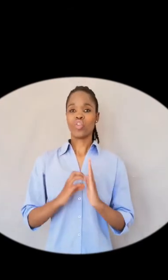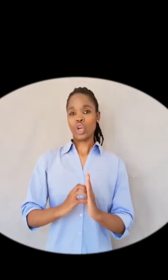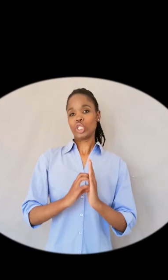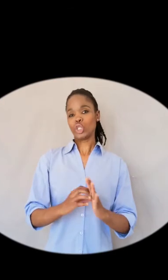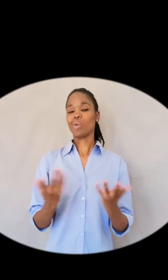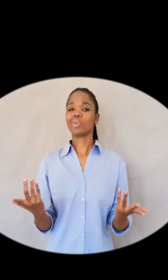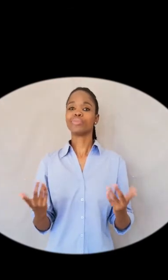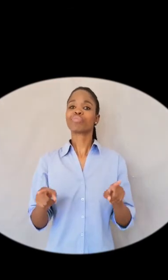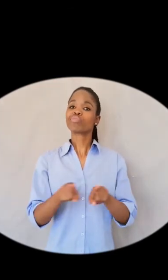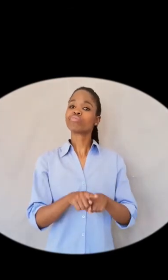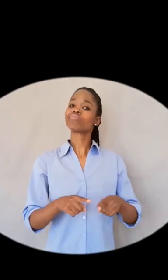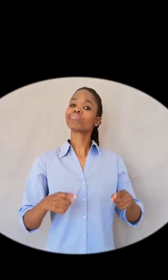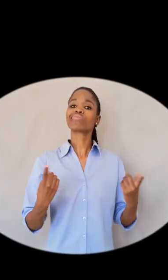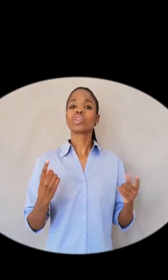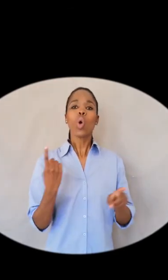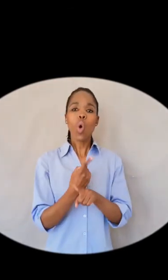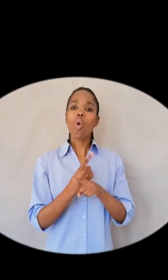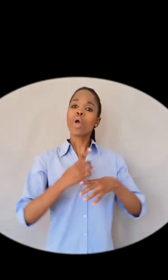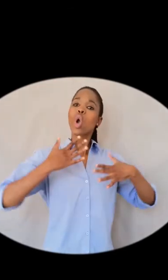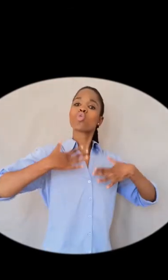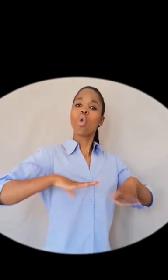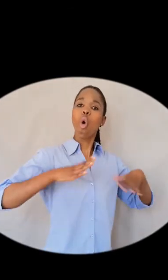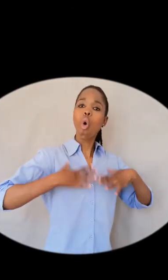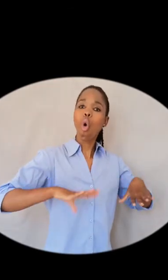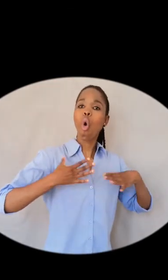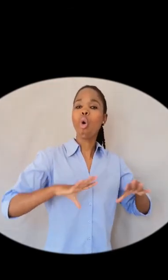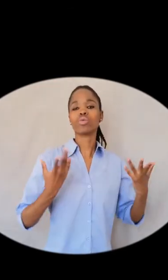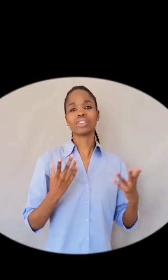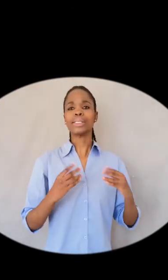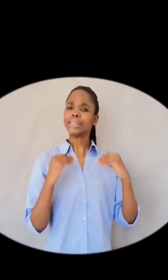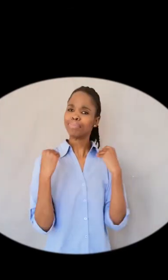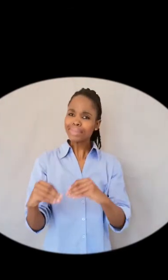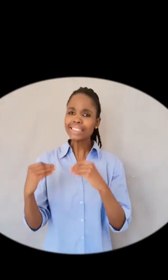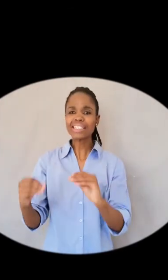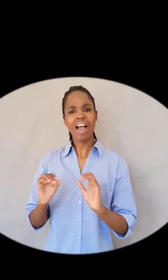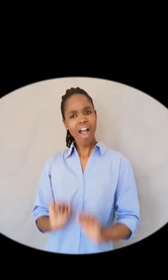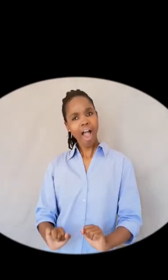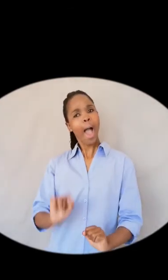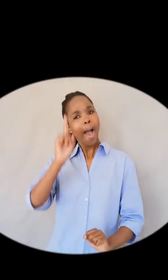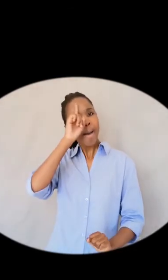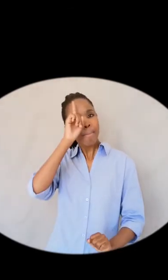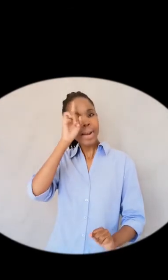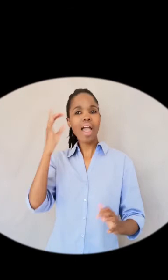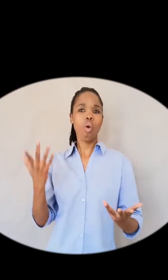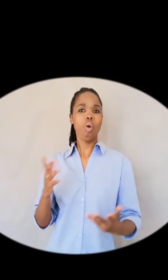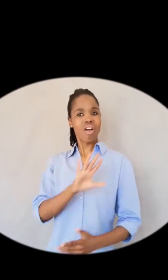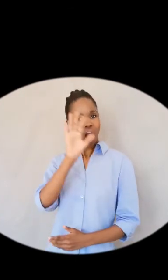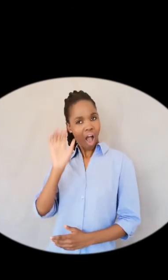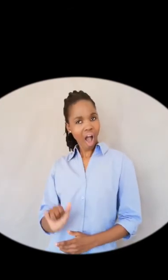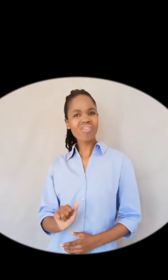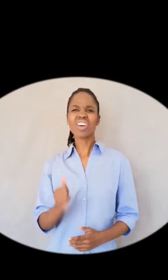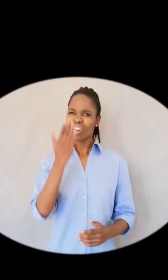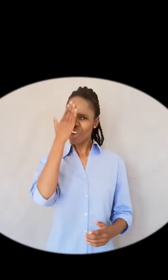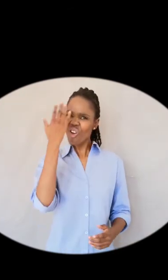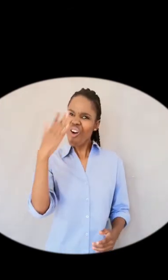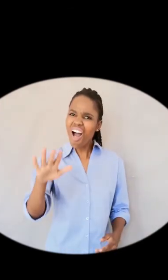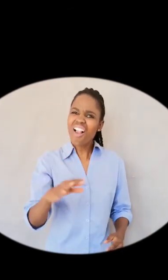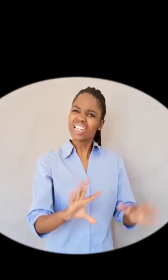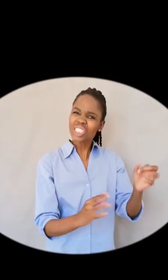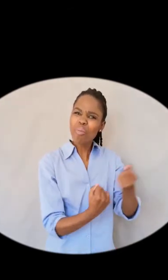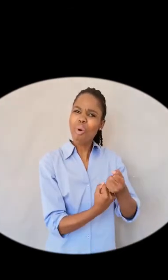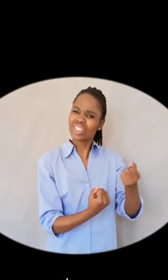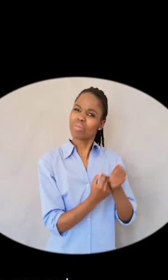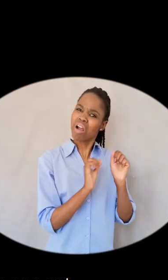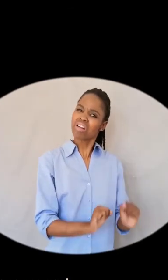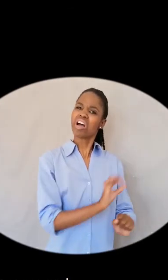buy black, support black business and stuff like that. This is not that vastly different, but it has a different tone, right?